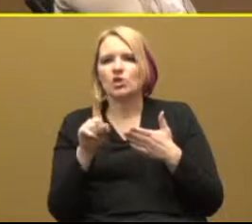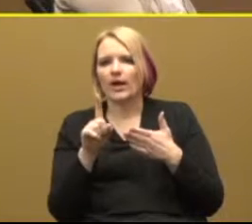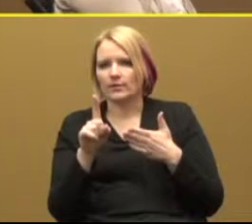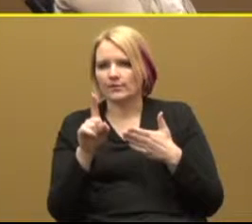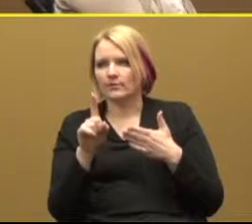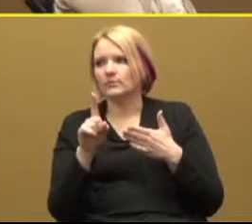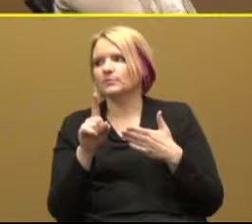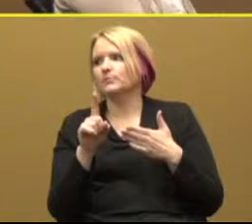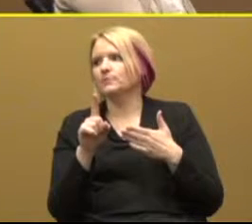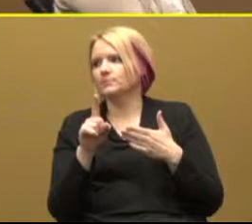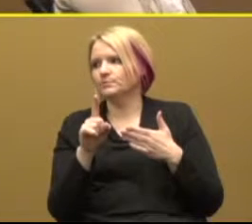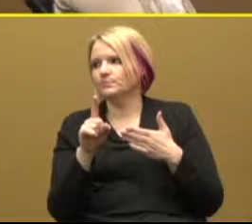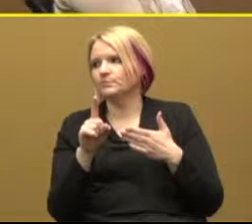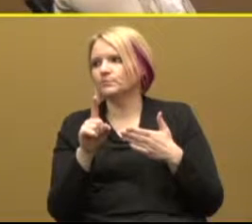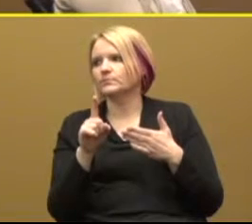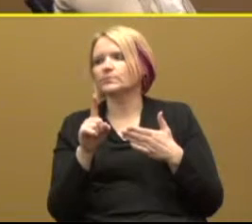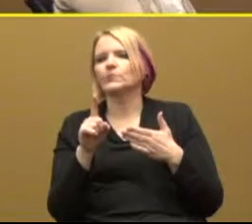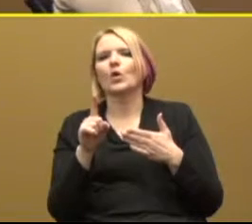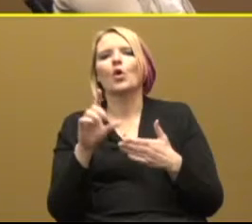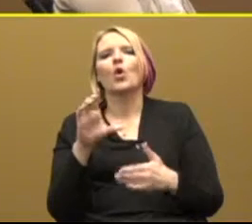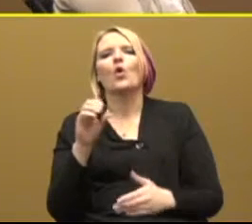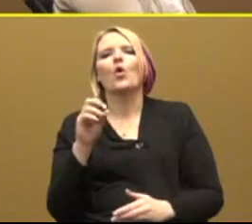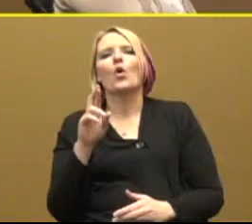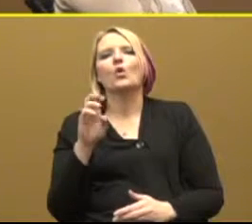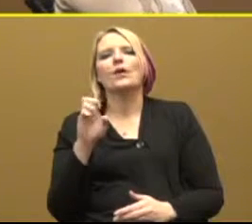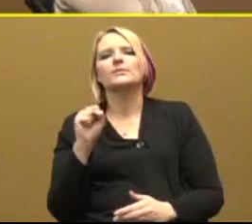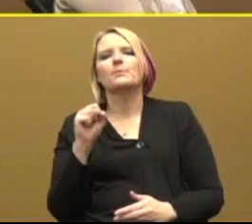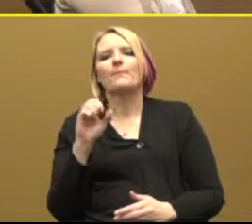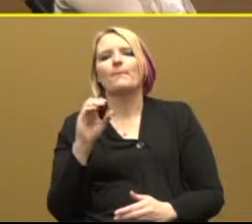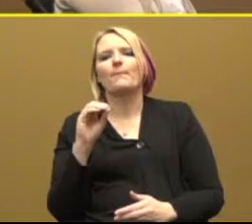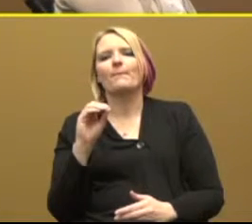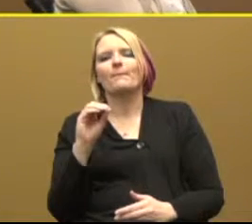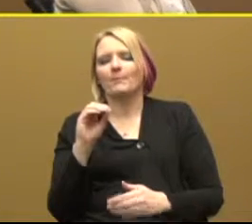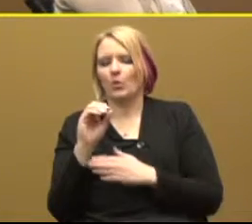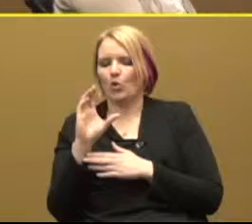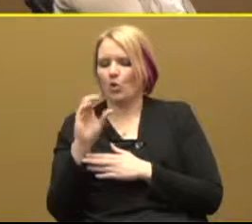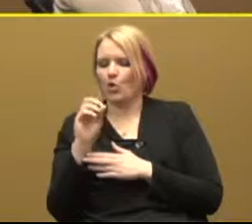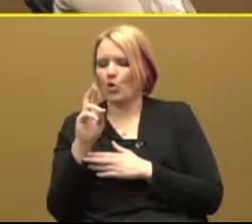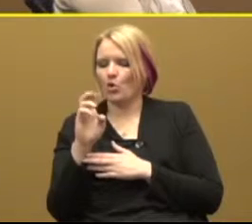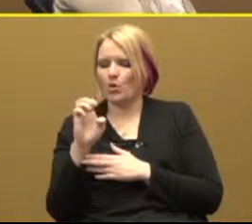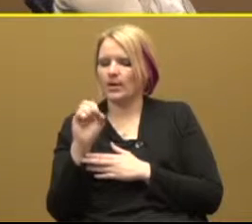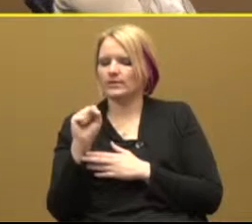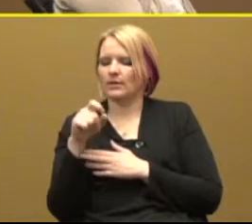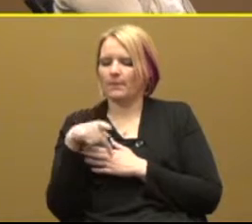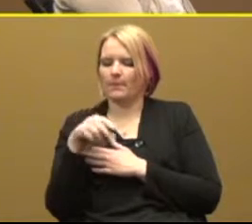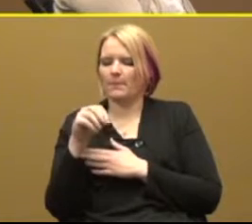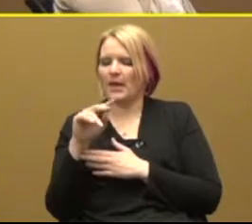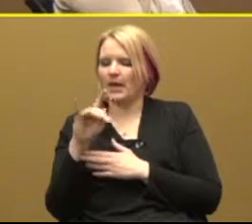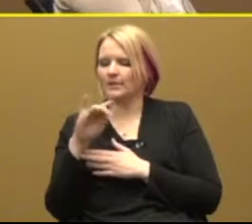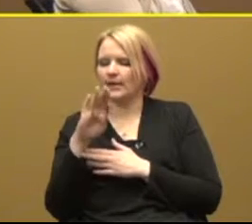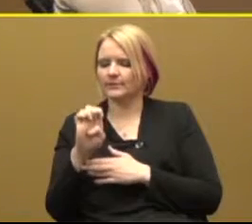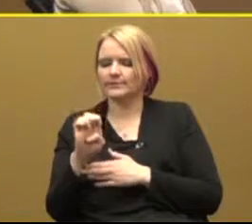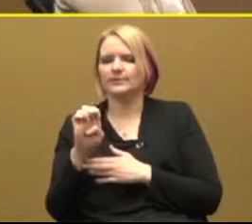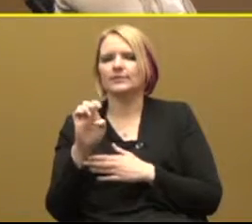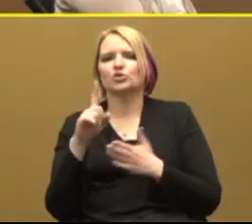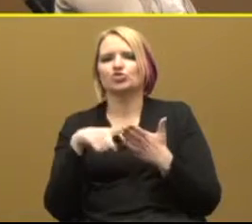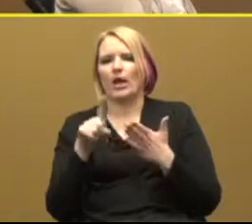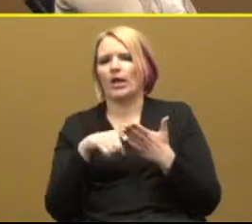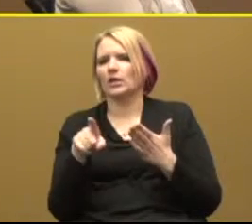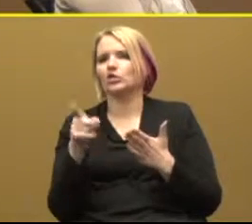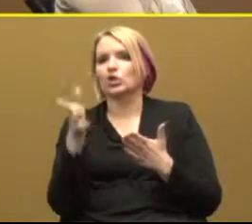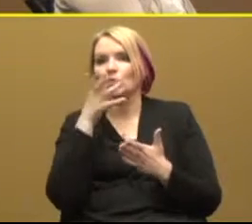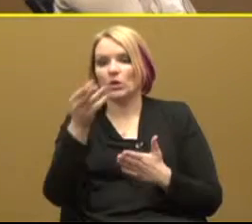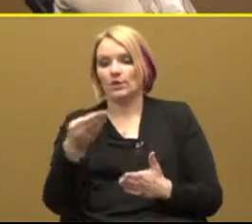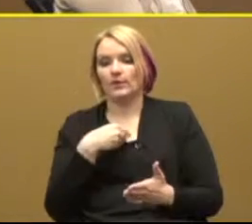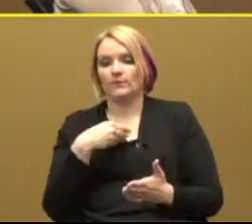Okay? So what does the correspondence check look like? She is going to hand me